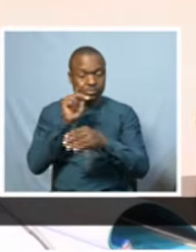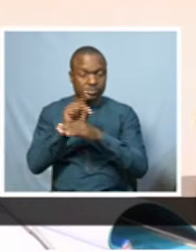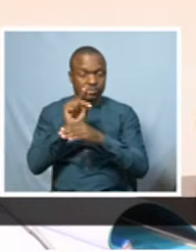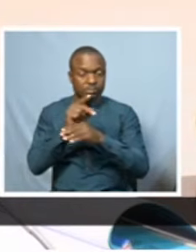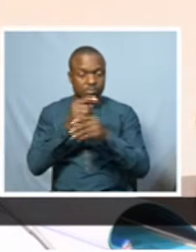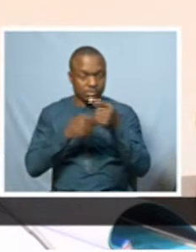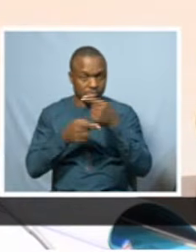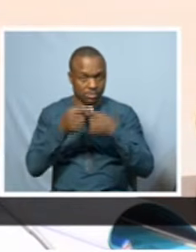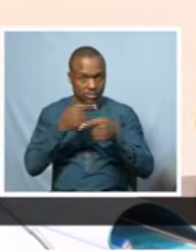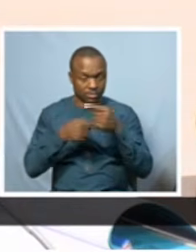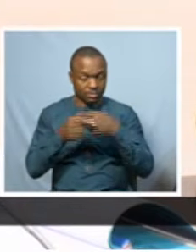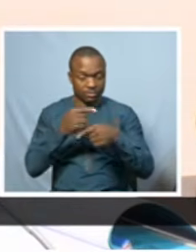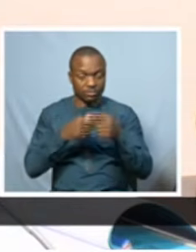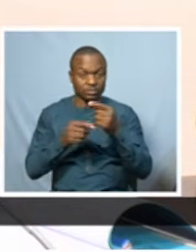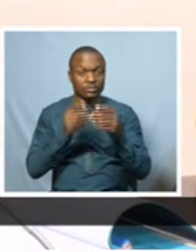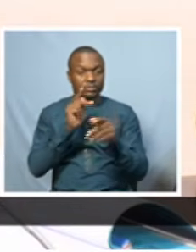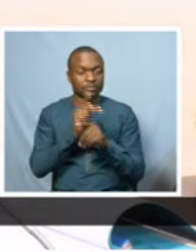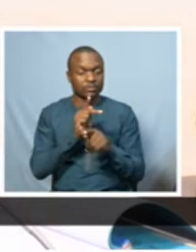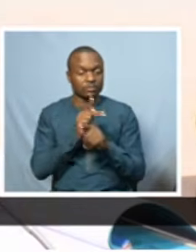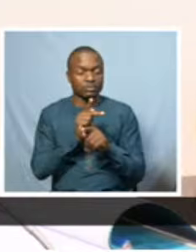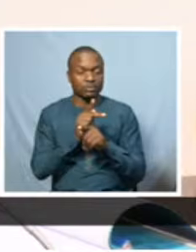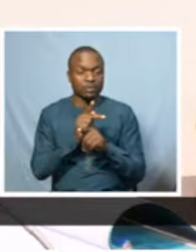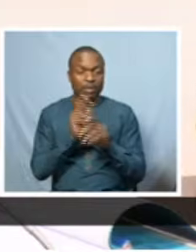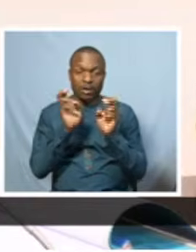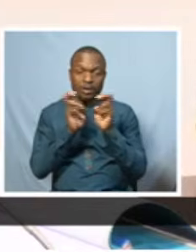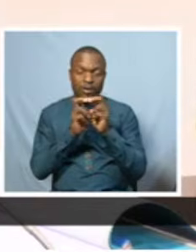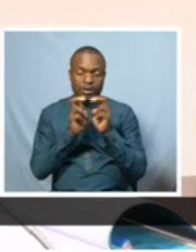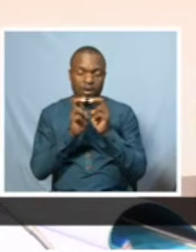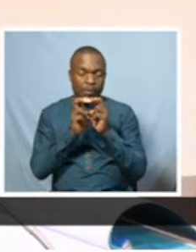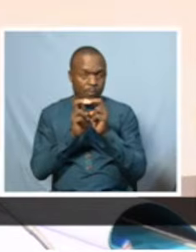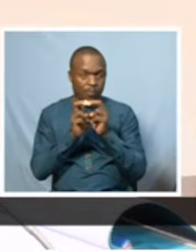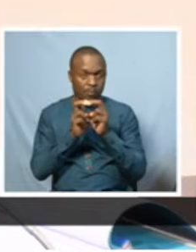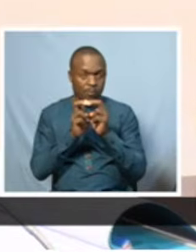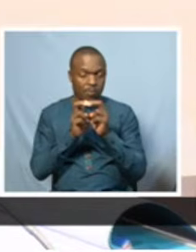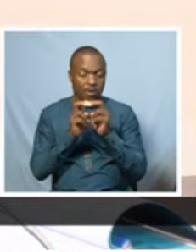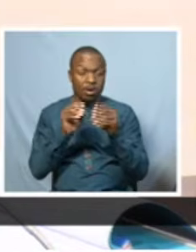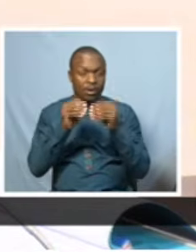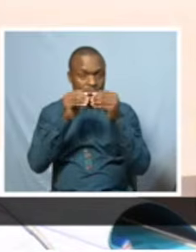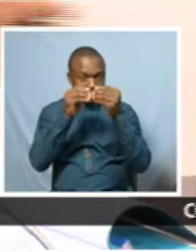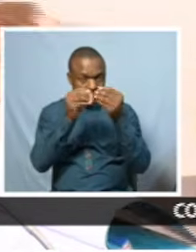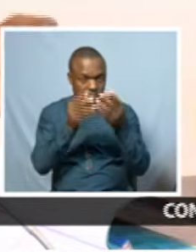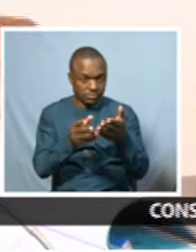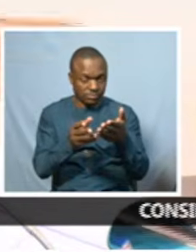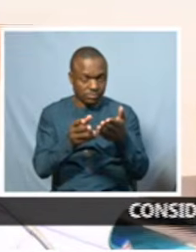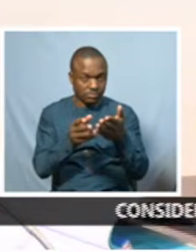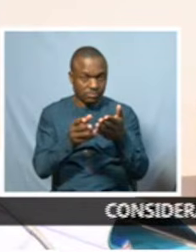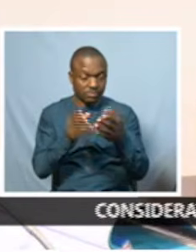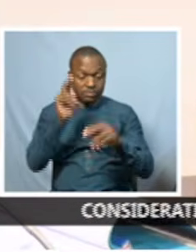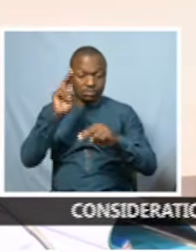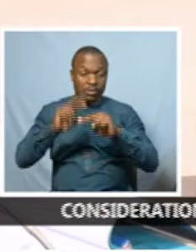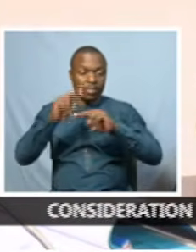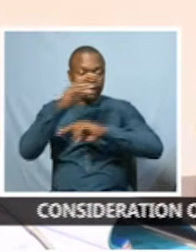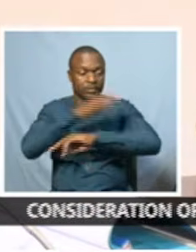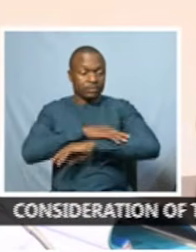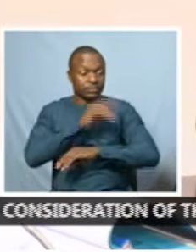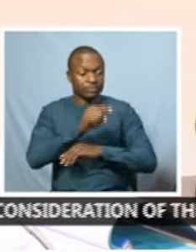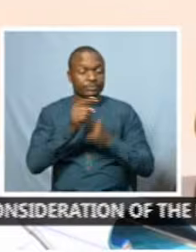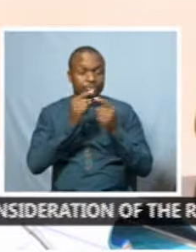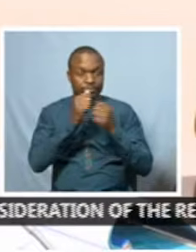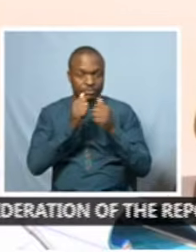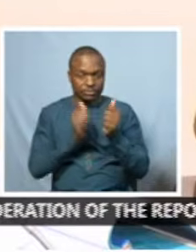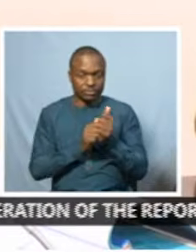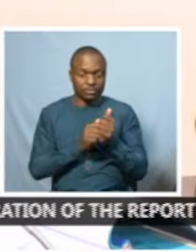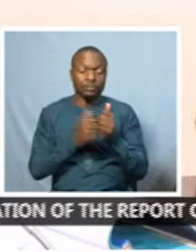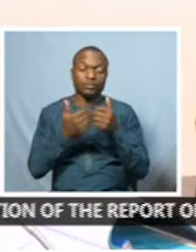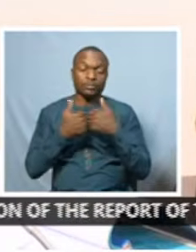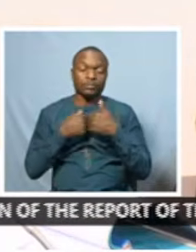were coming from either savings, from contracts that had been contracted, such as also the desks which we had referred to. So